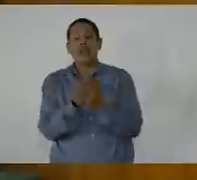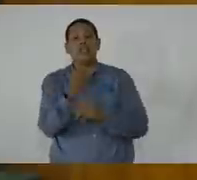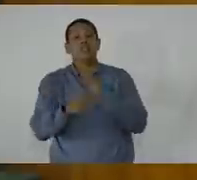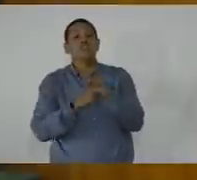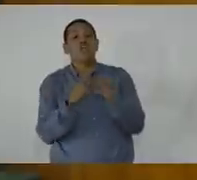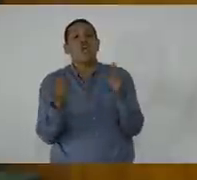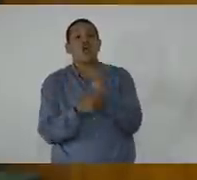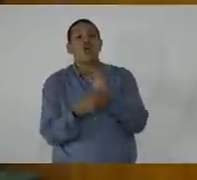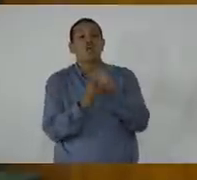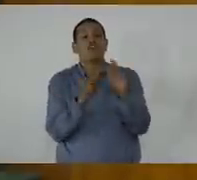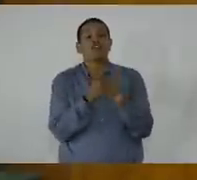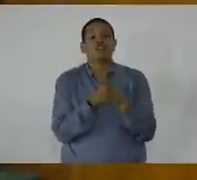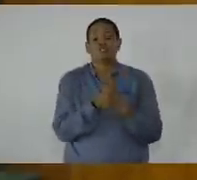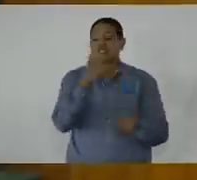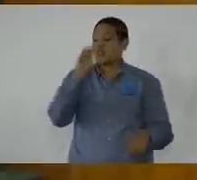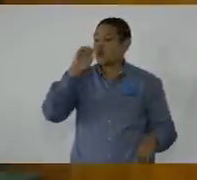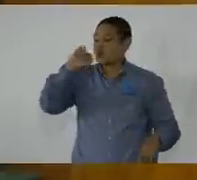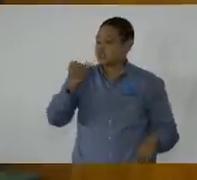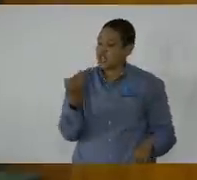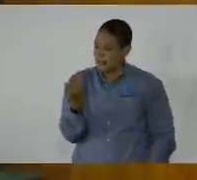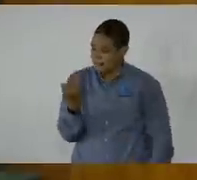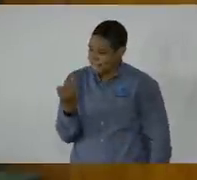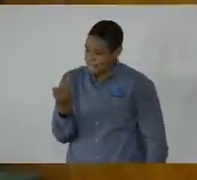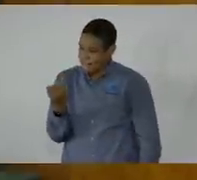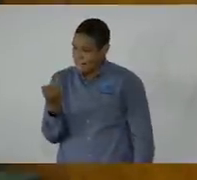review, the COJ